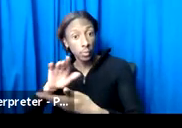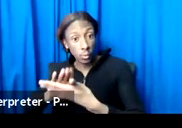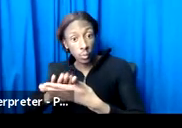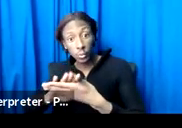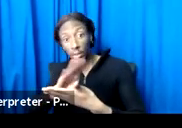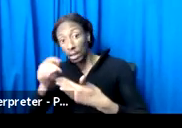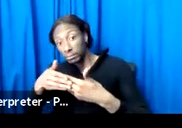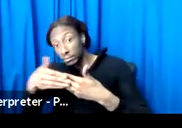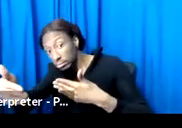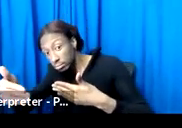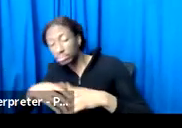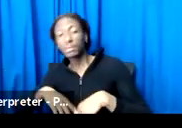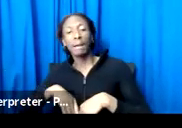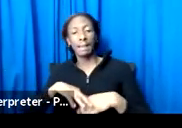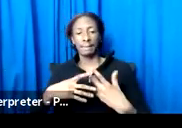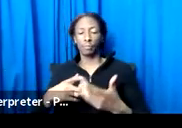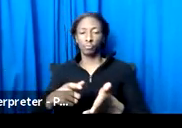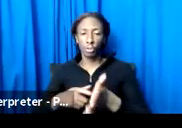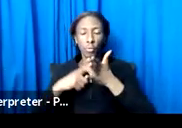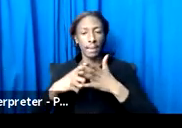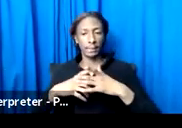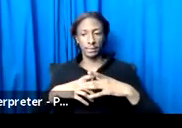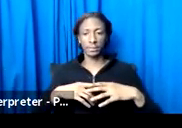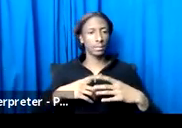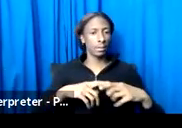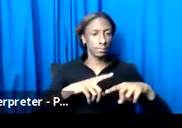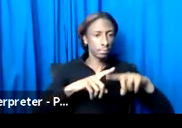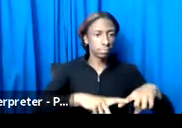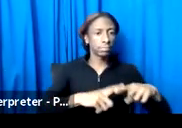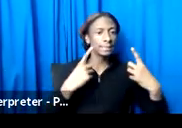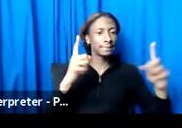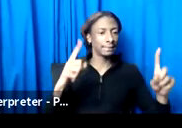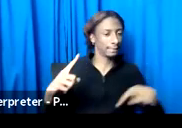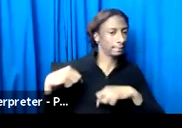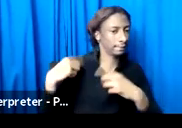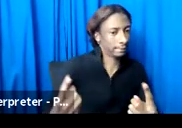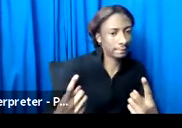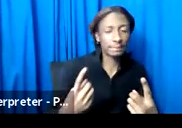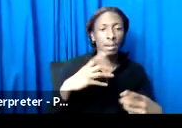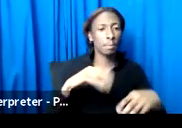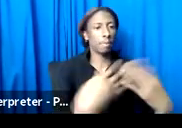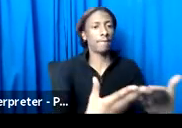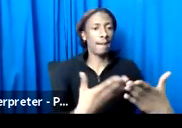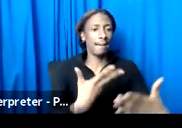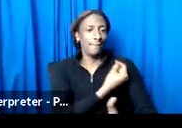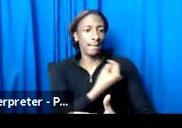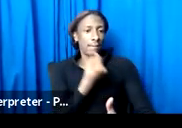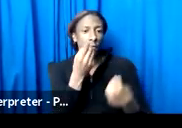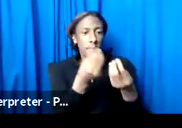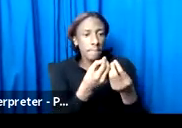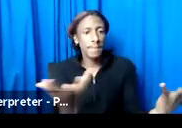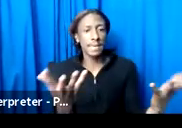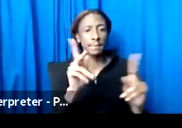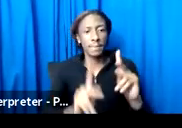on the tremendous success we have had to date providing access to vaccine to so many. Moving